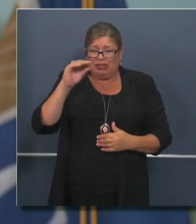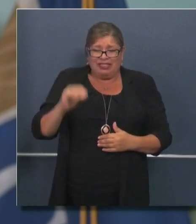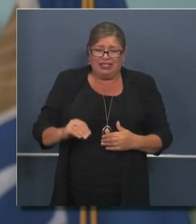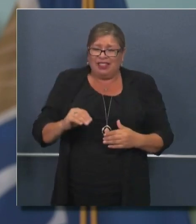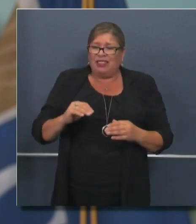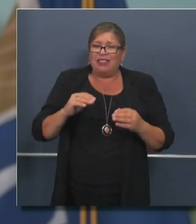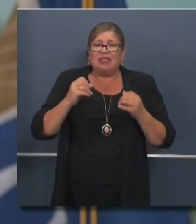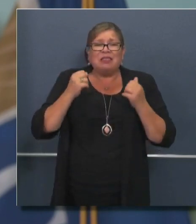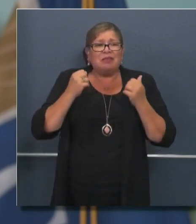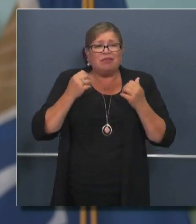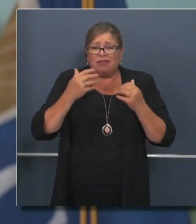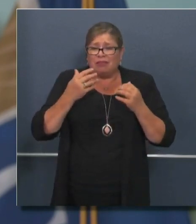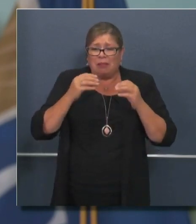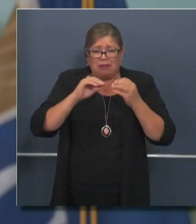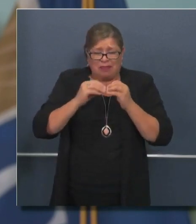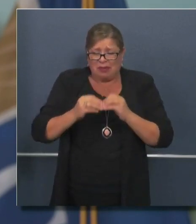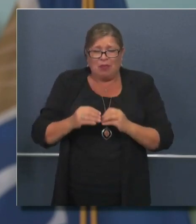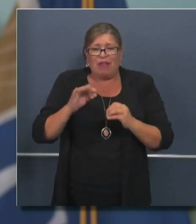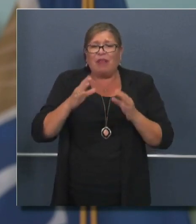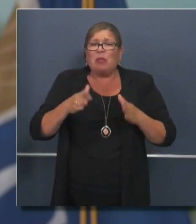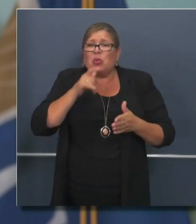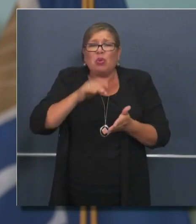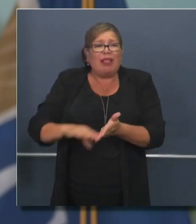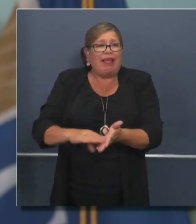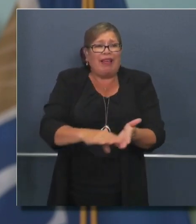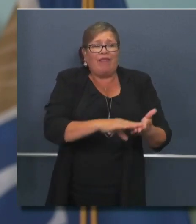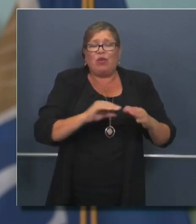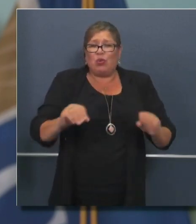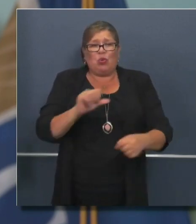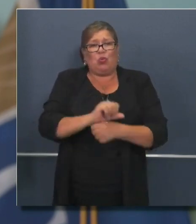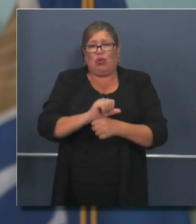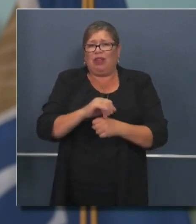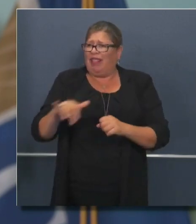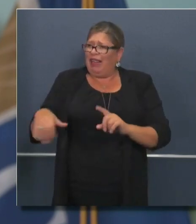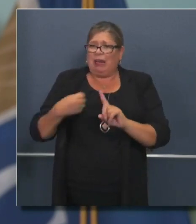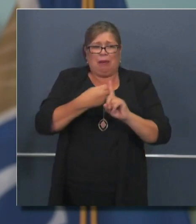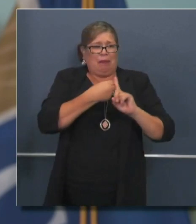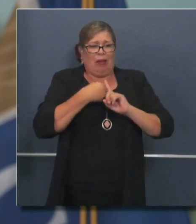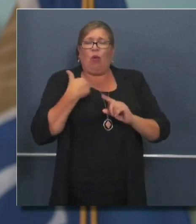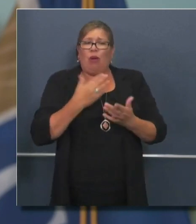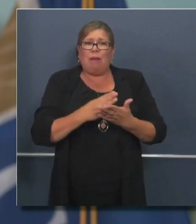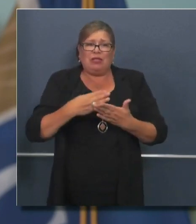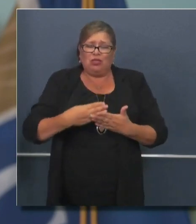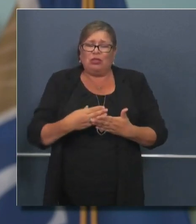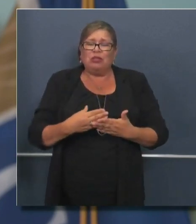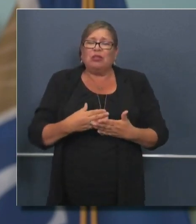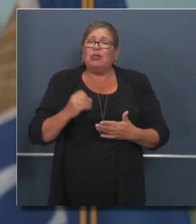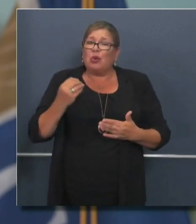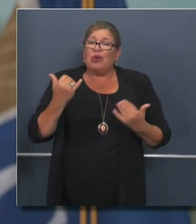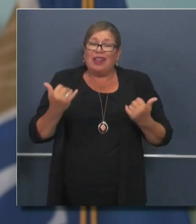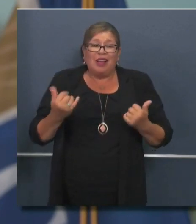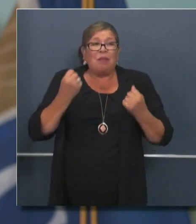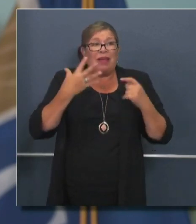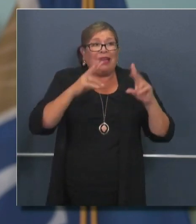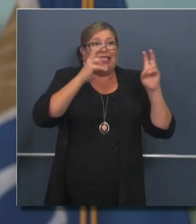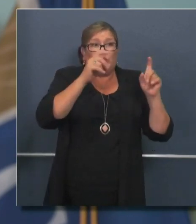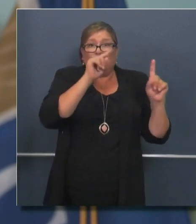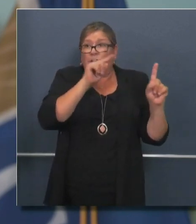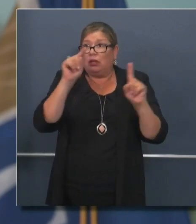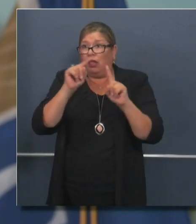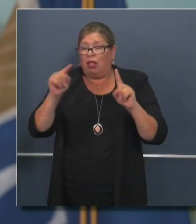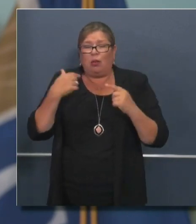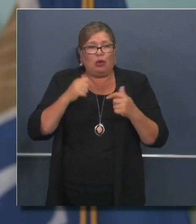in many different states, impacting our budgets in unprecedented ways. So all of these things we're working through in real time, eyes wide